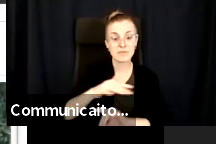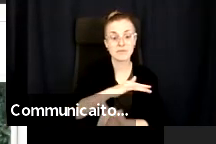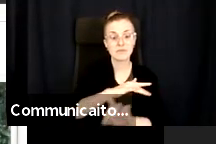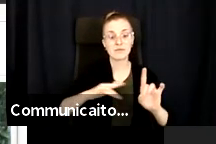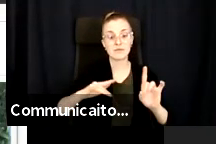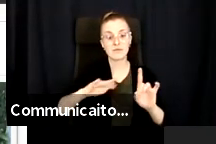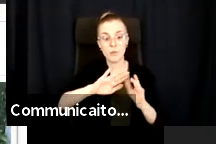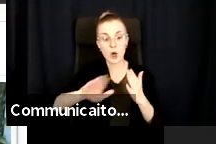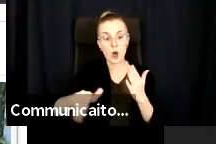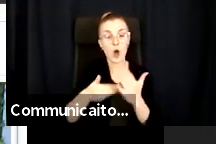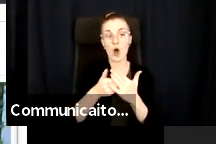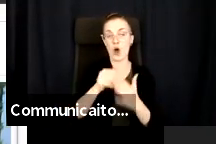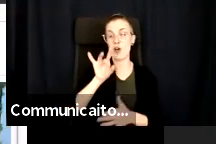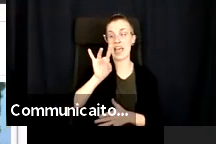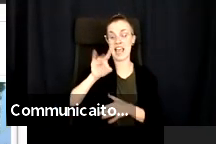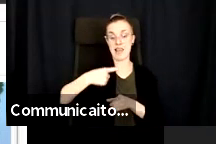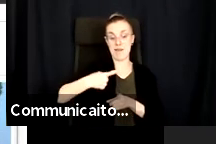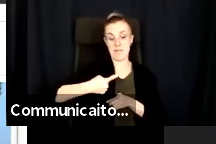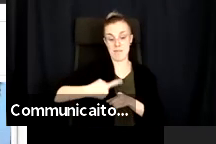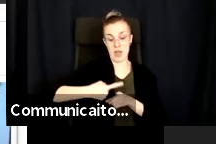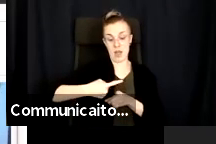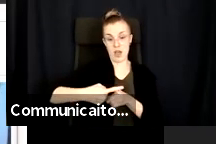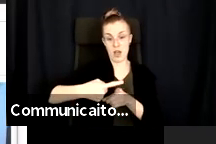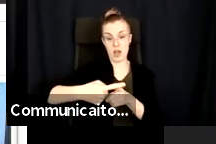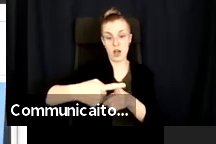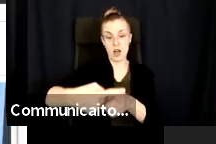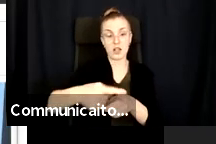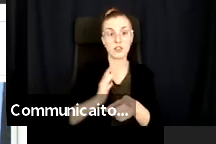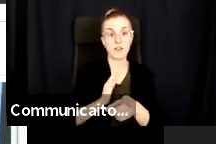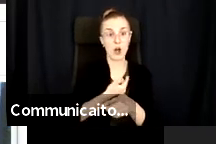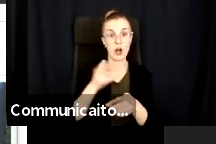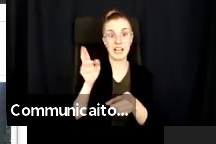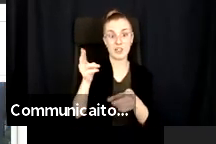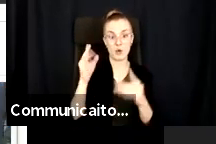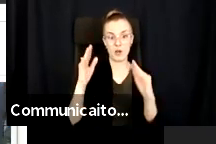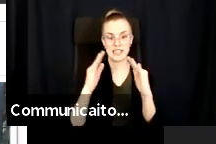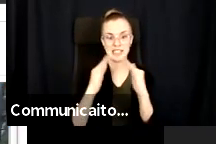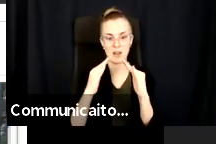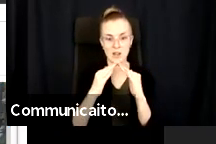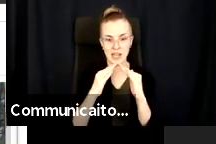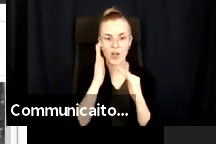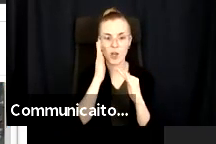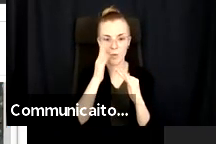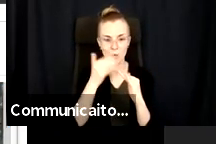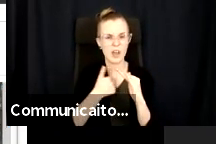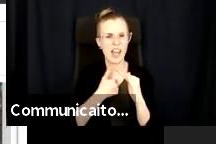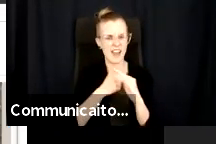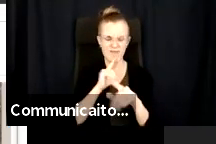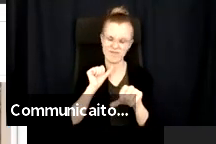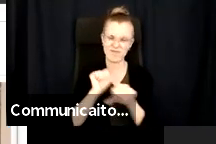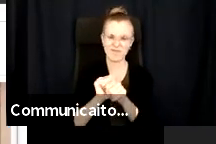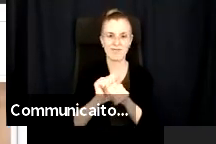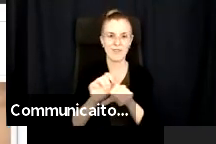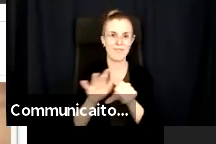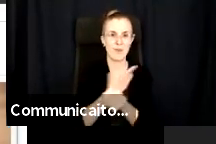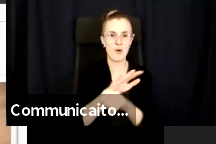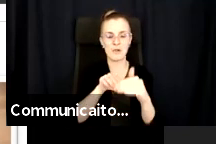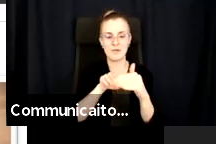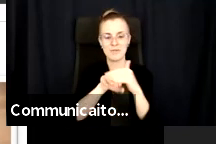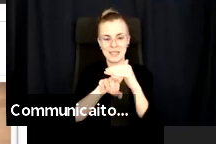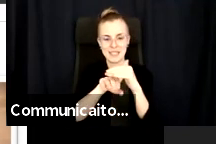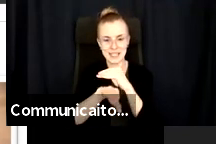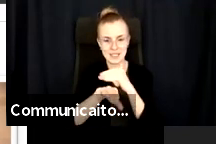our historic downtown will be 100% ADA accessible.